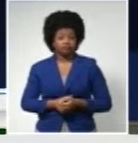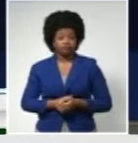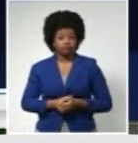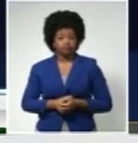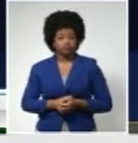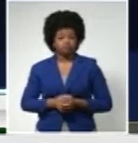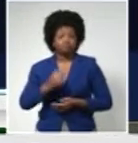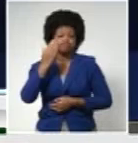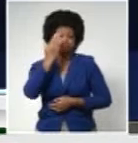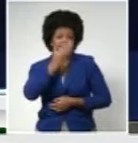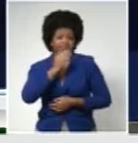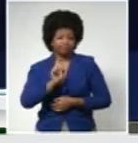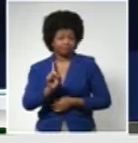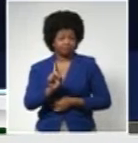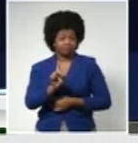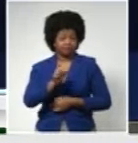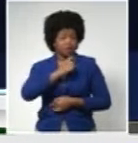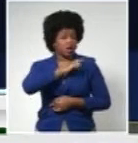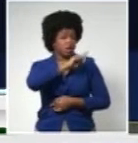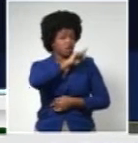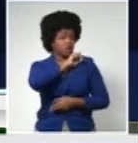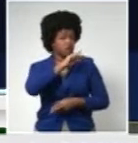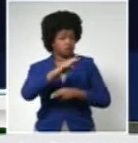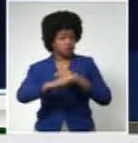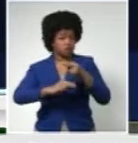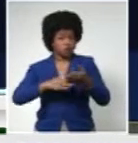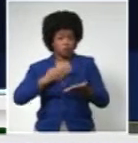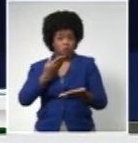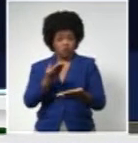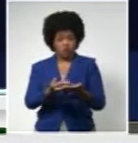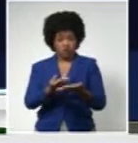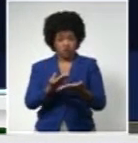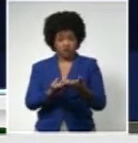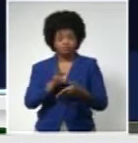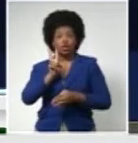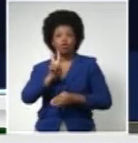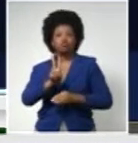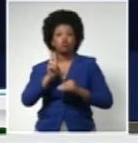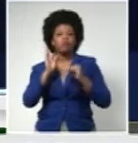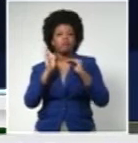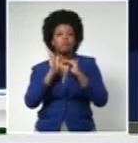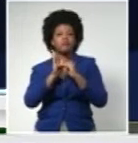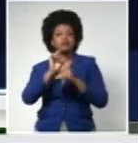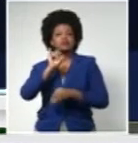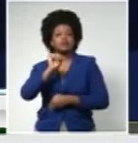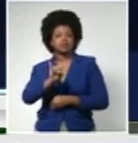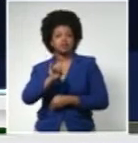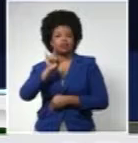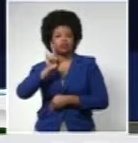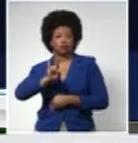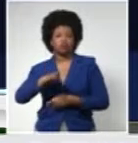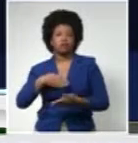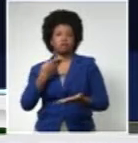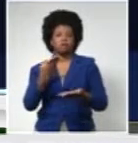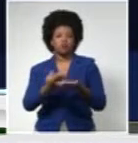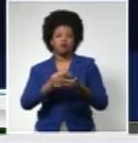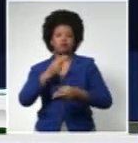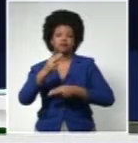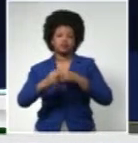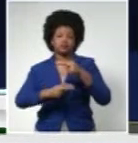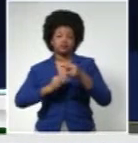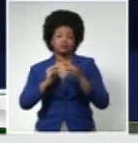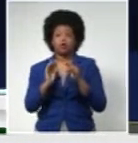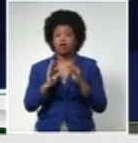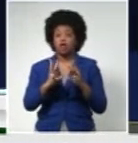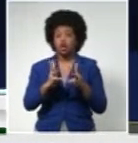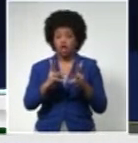2,069 samples and three tested positive. And that